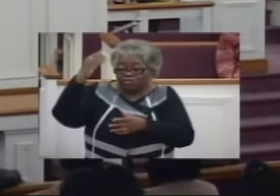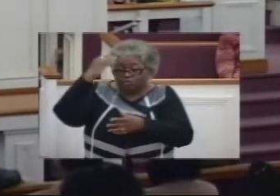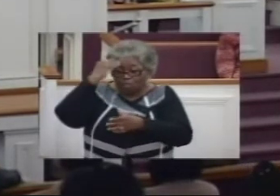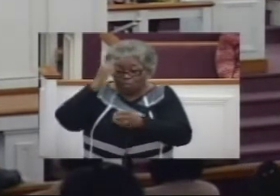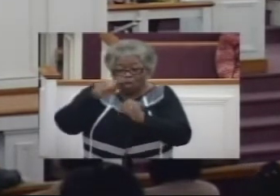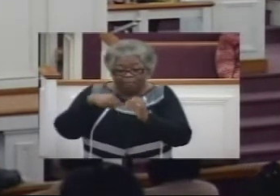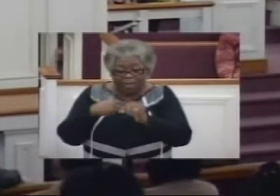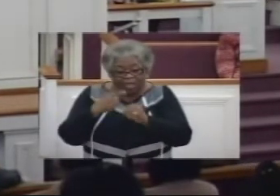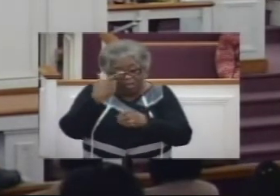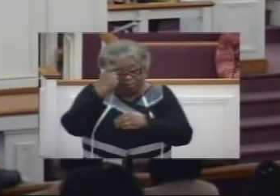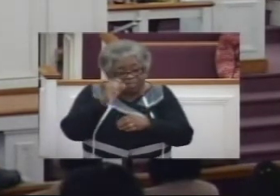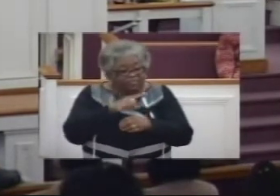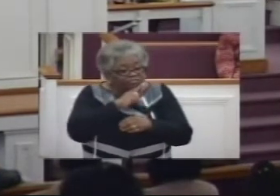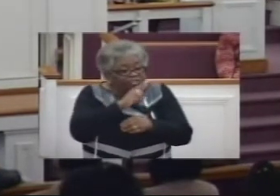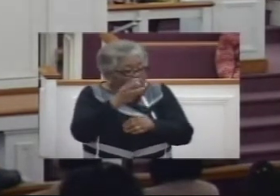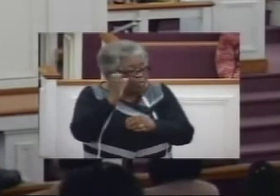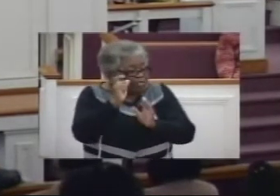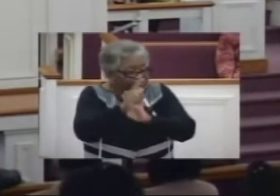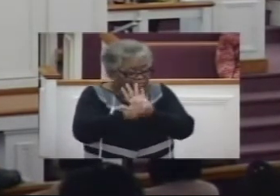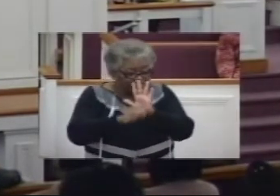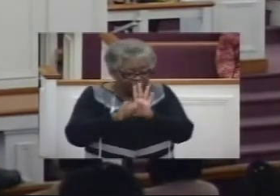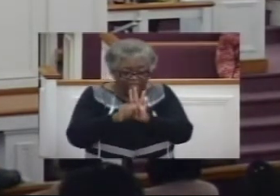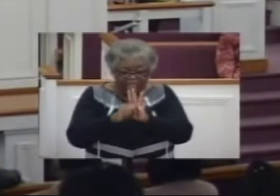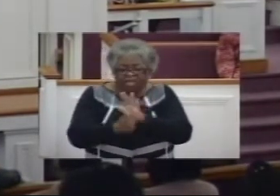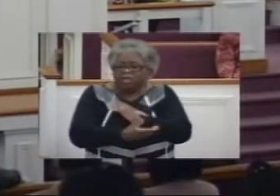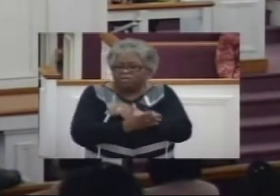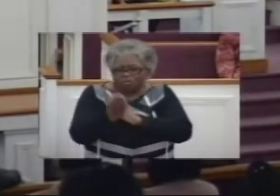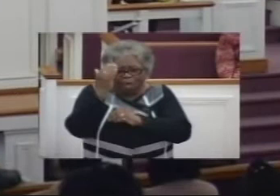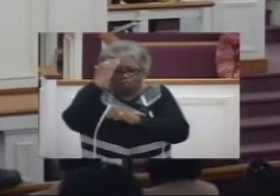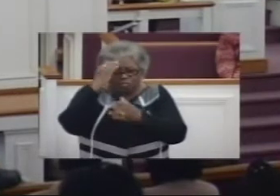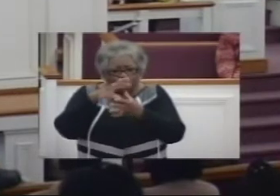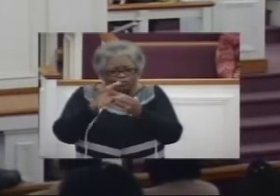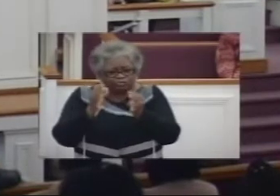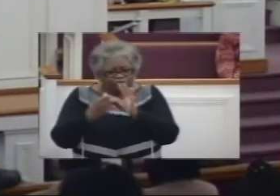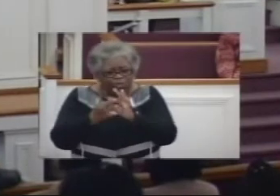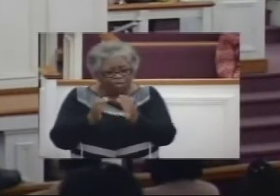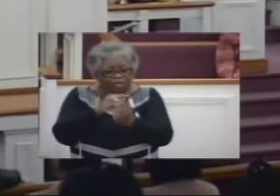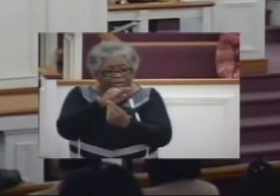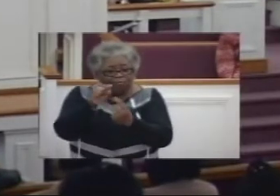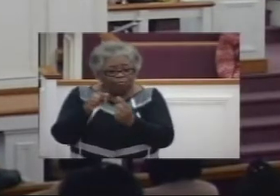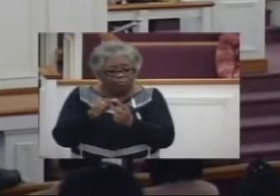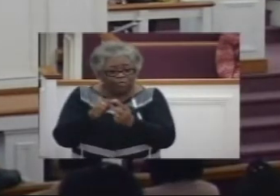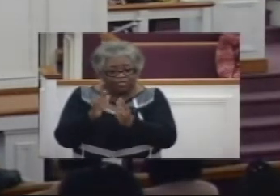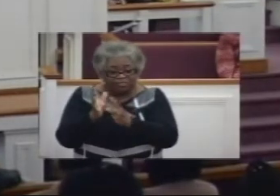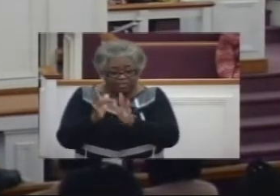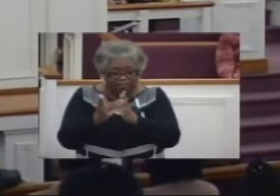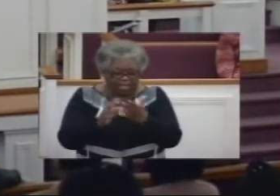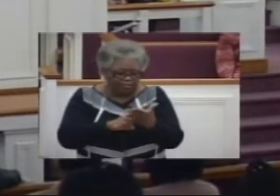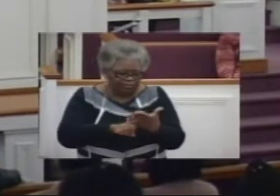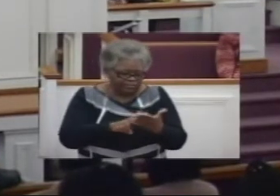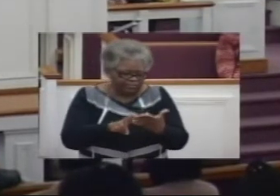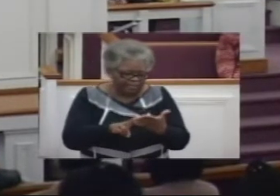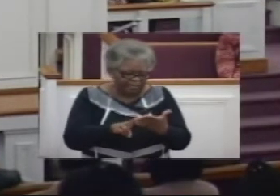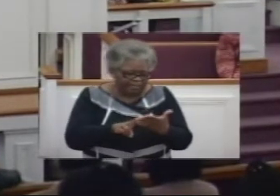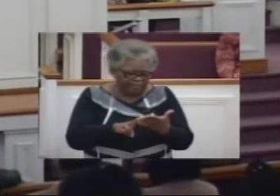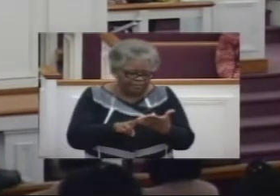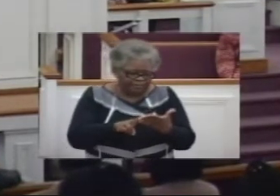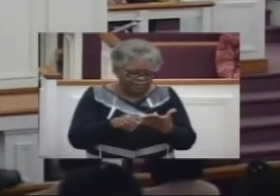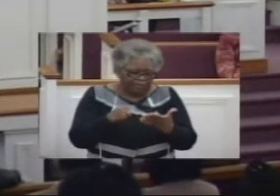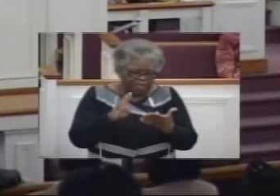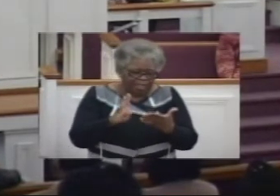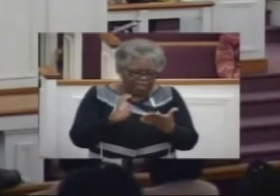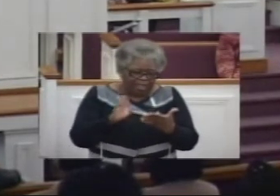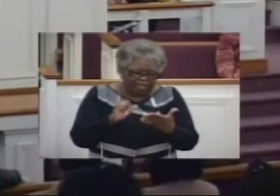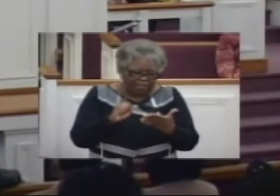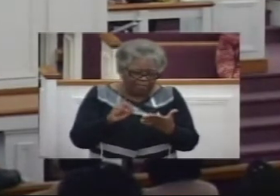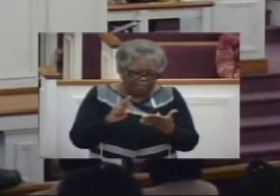about. Because there was a time, y'all know the story, when the Bible says a bear came